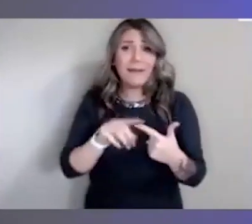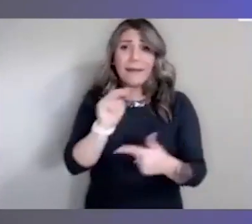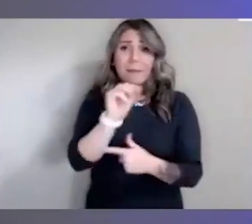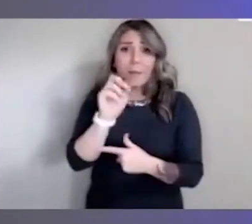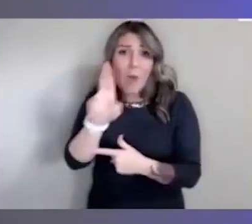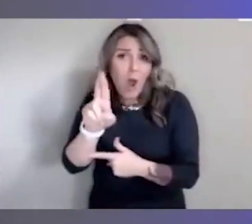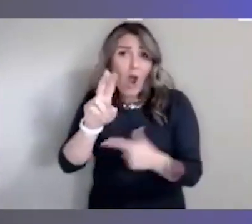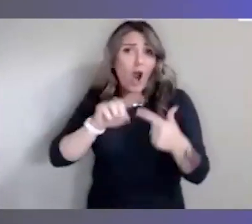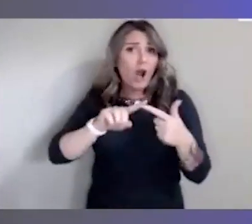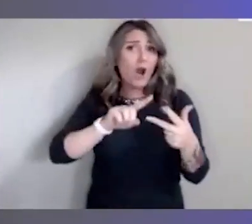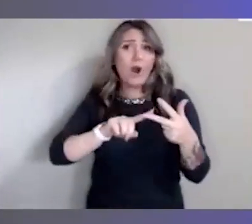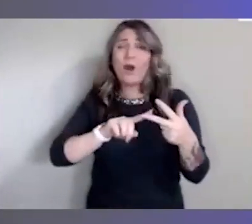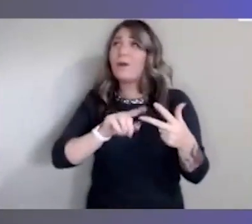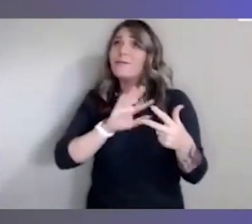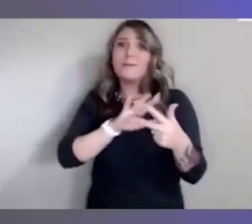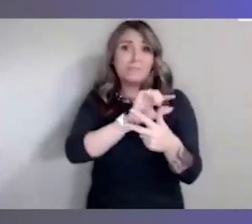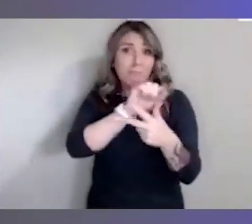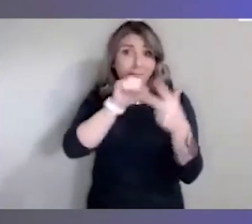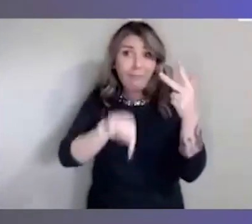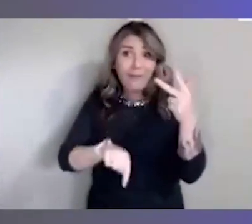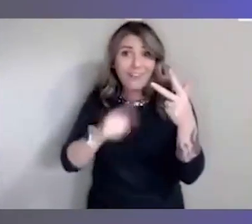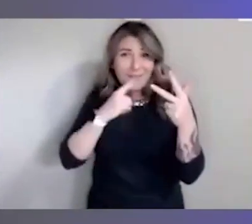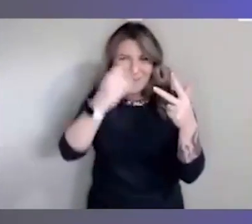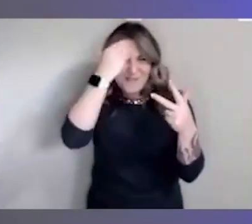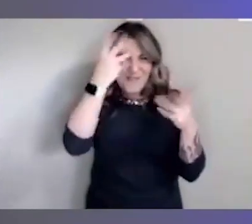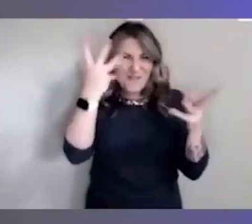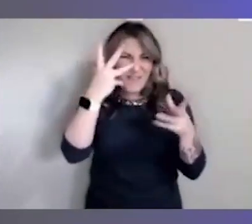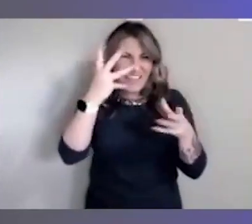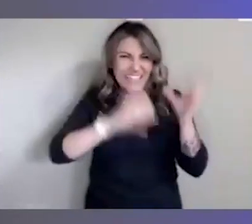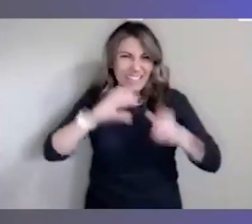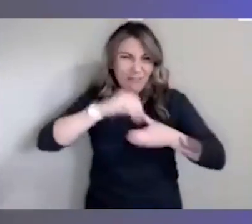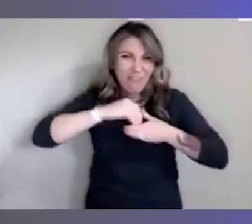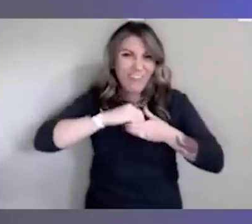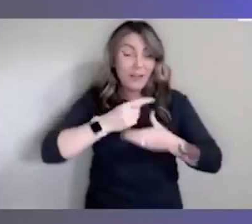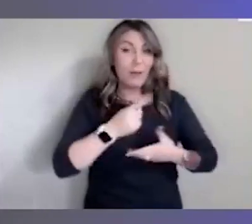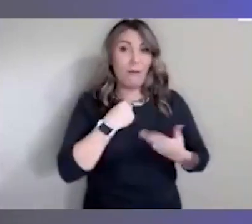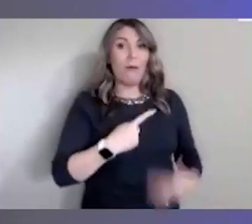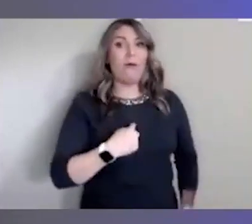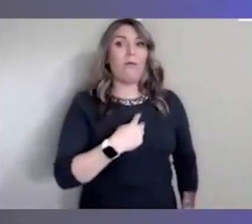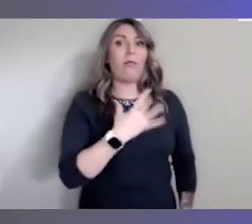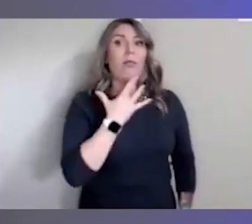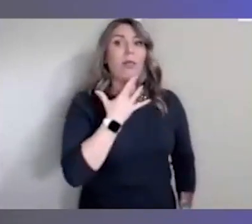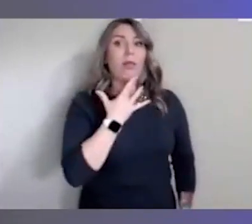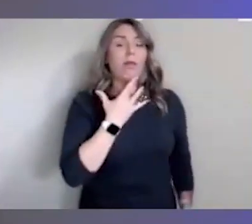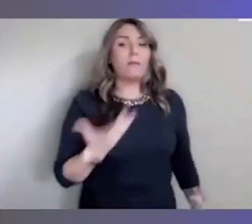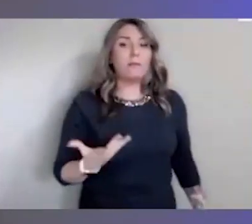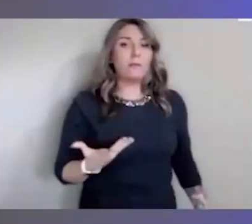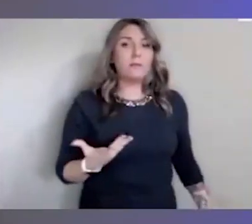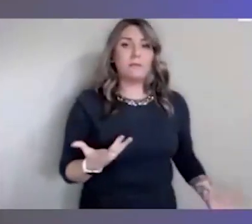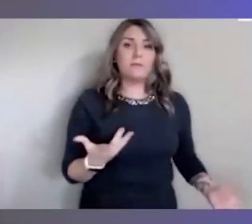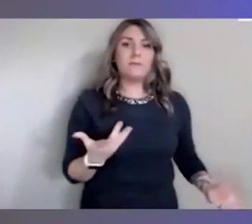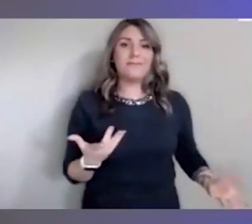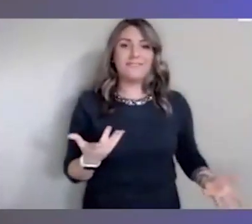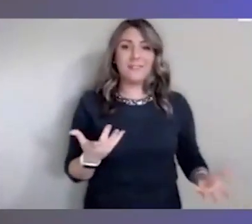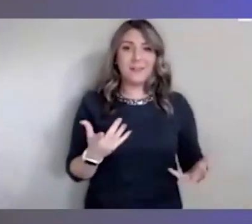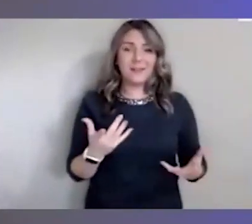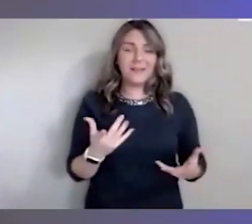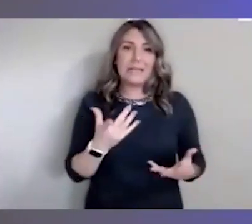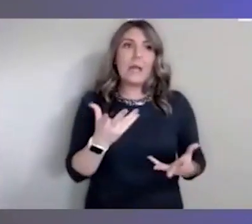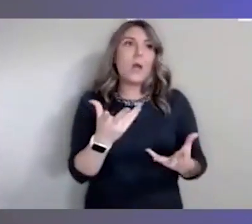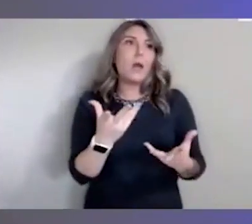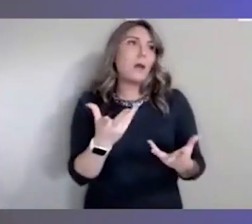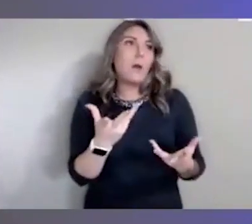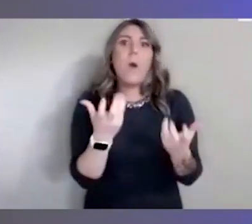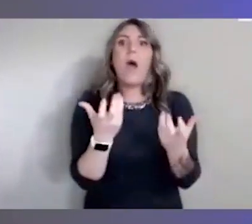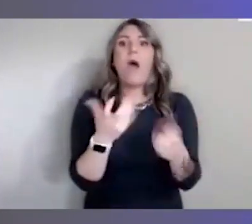vaccine? And of course, they have no answer for that. And I said, but they want to have enough evidence on this, and I